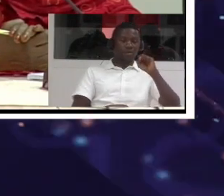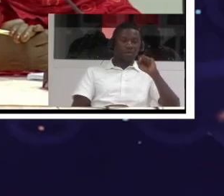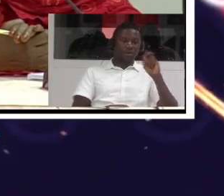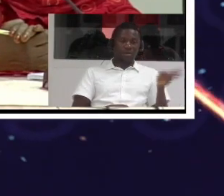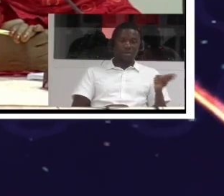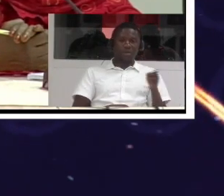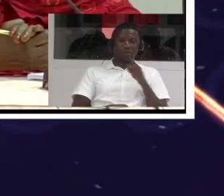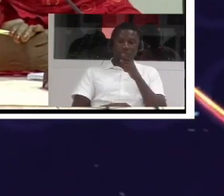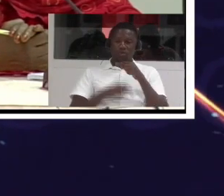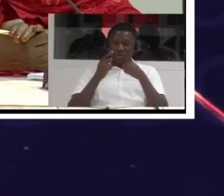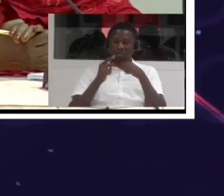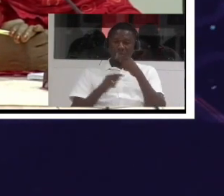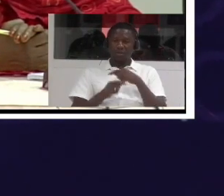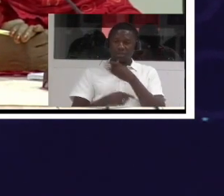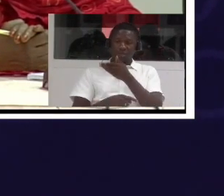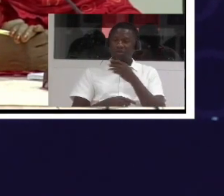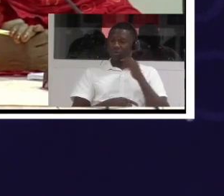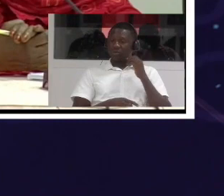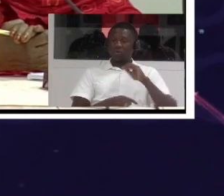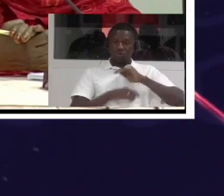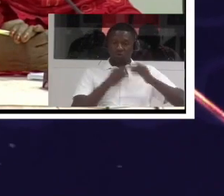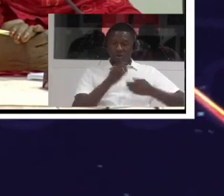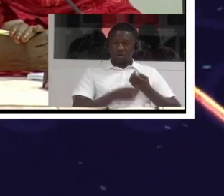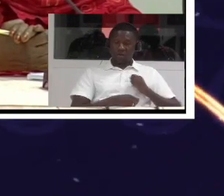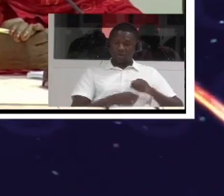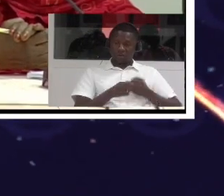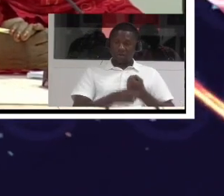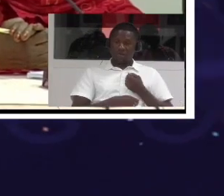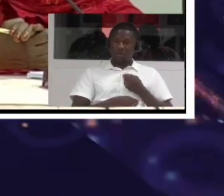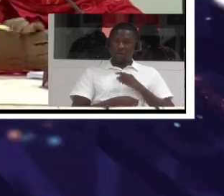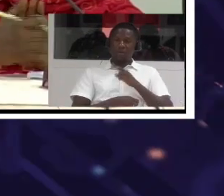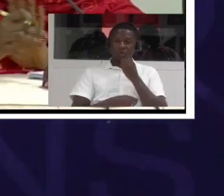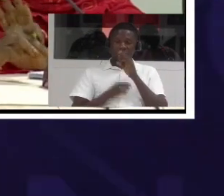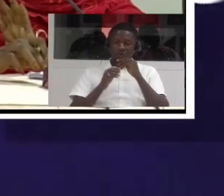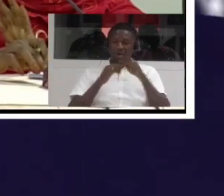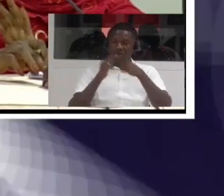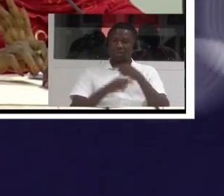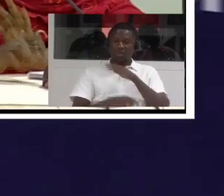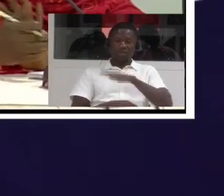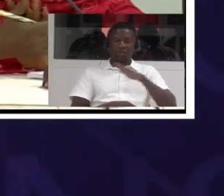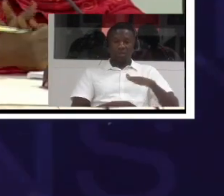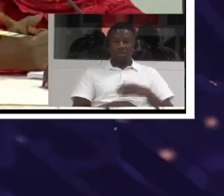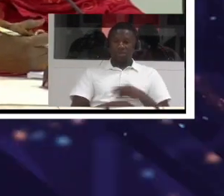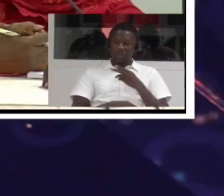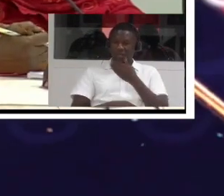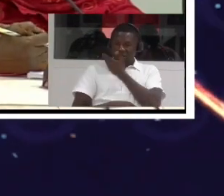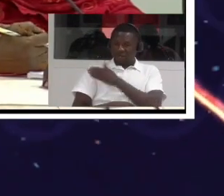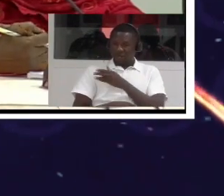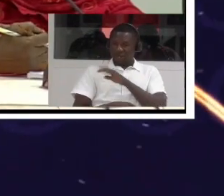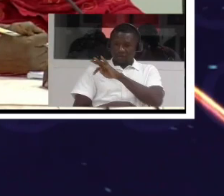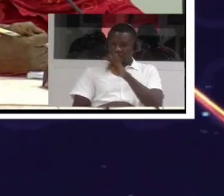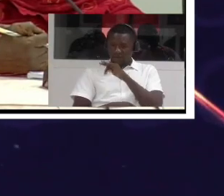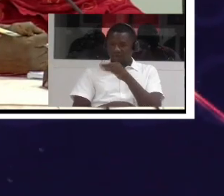wife, but you did not talk about his children. Did he leave a family behind? Yes, I'm sorry about that. Actually,